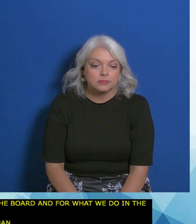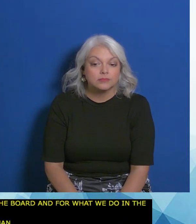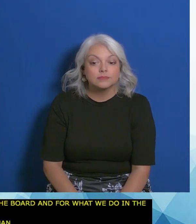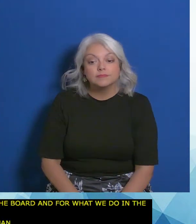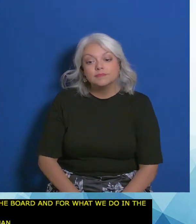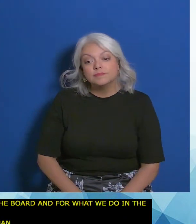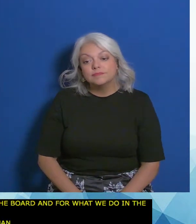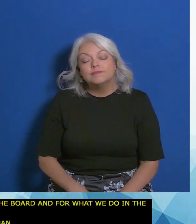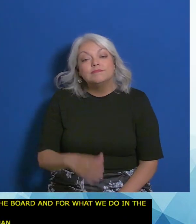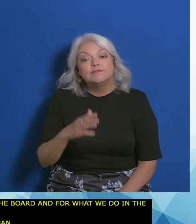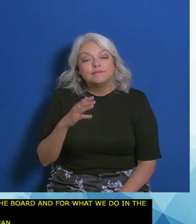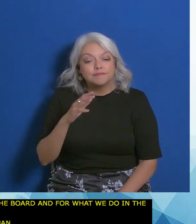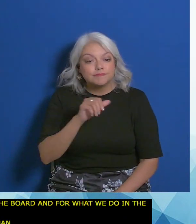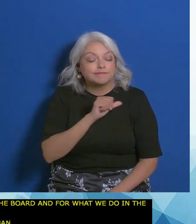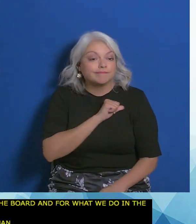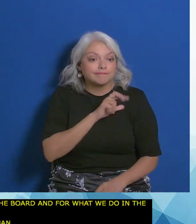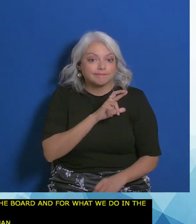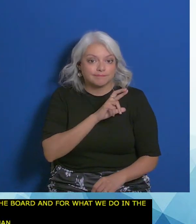Good evening.